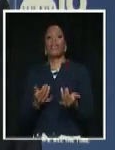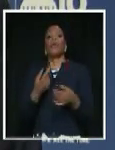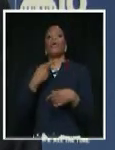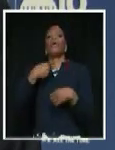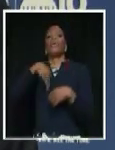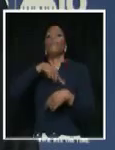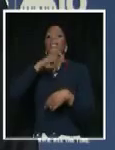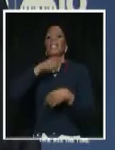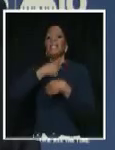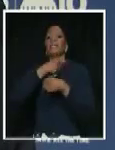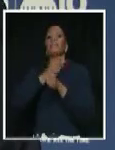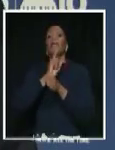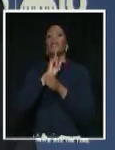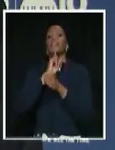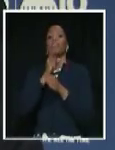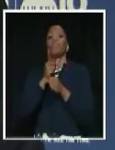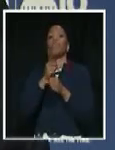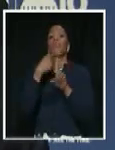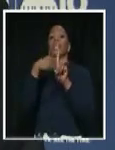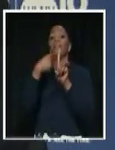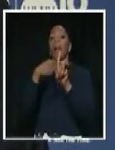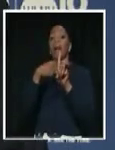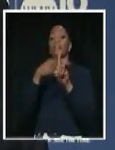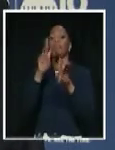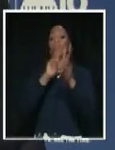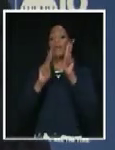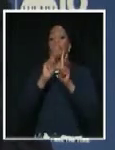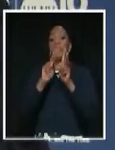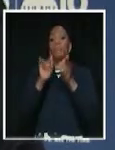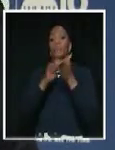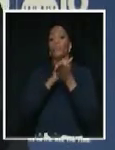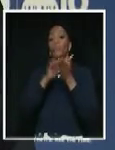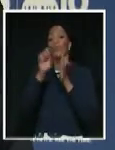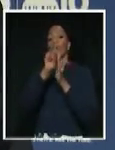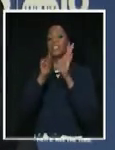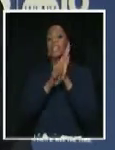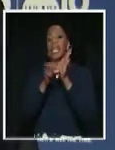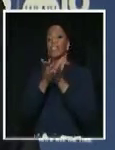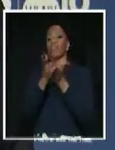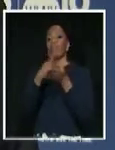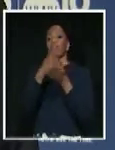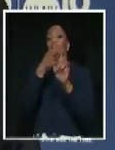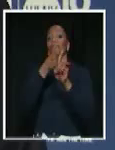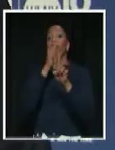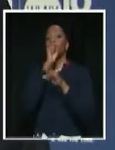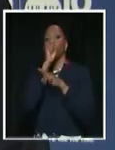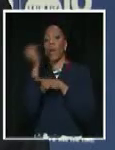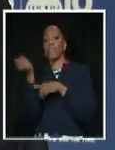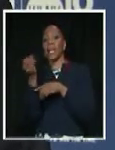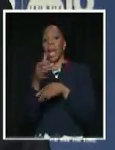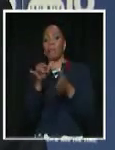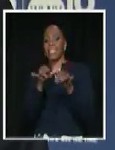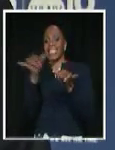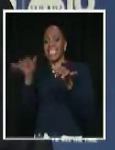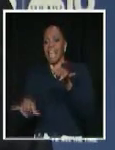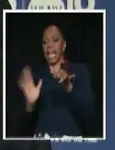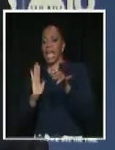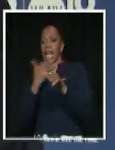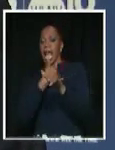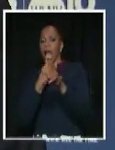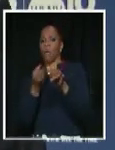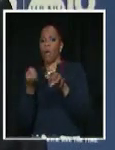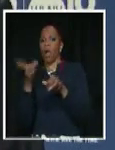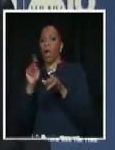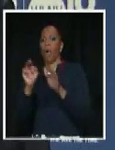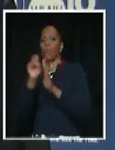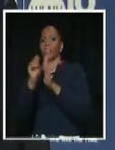of New York City, New York State, by making sure revenue comes from gambling that stays in our own state. Jobs come from gambling that our